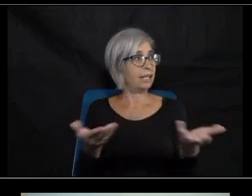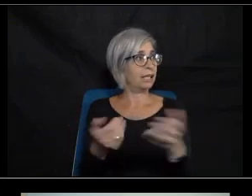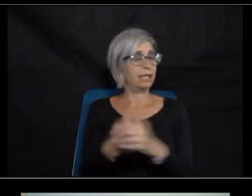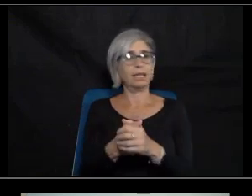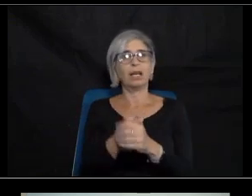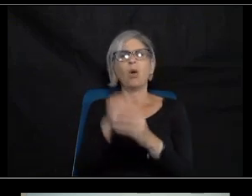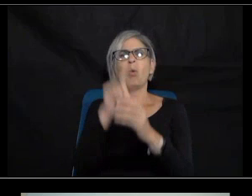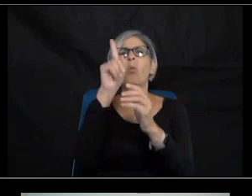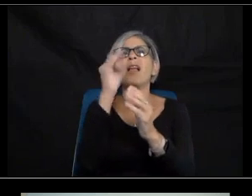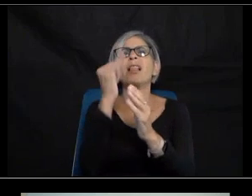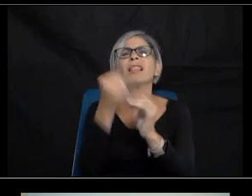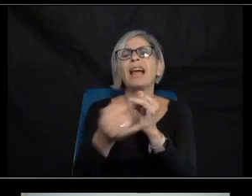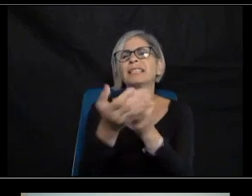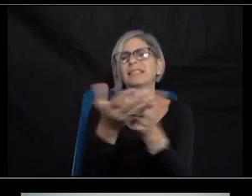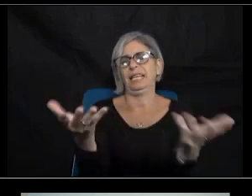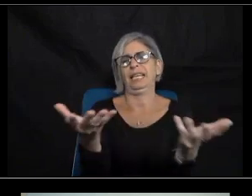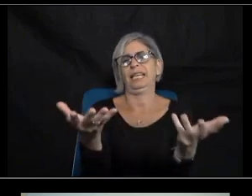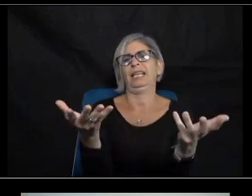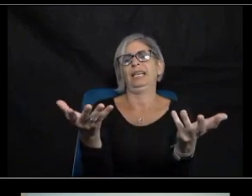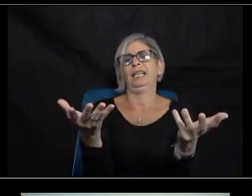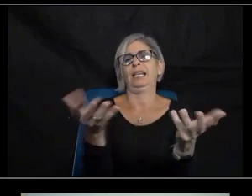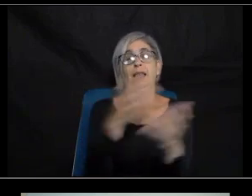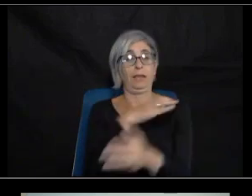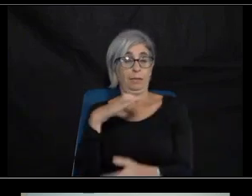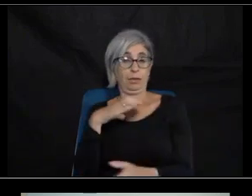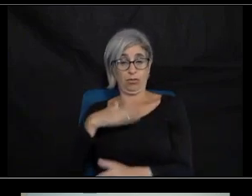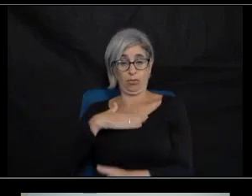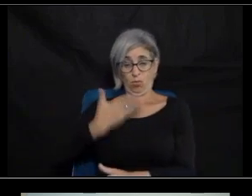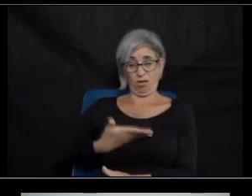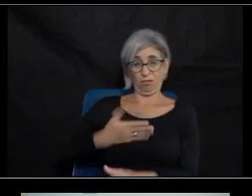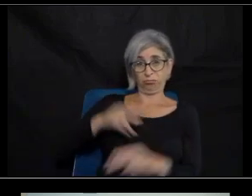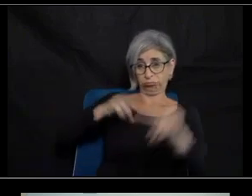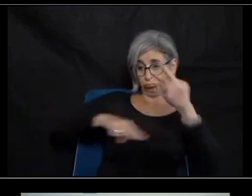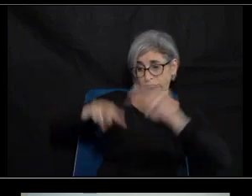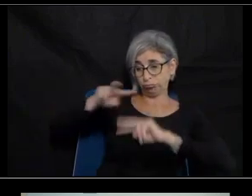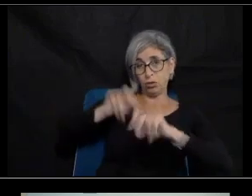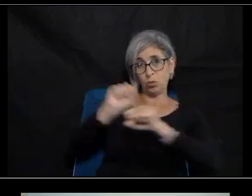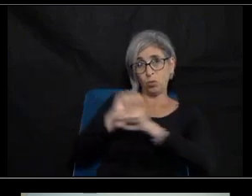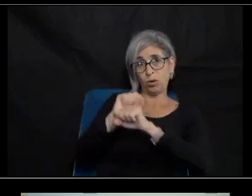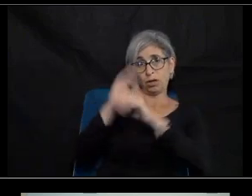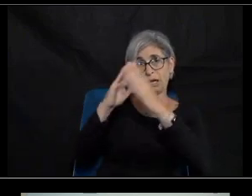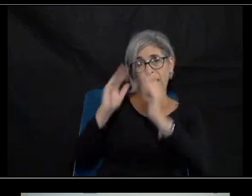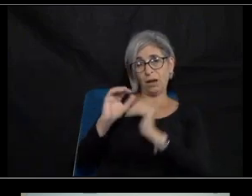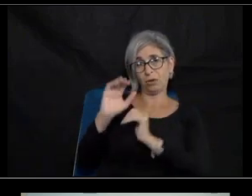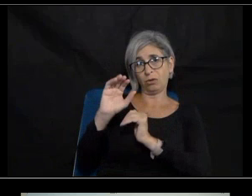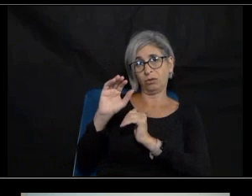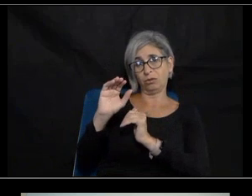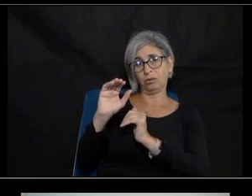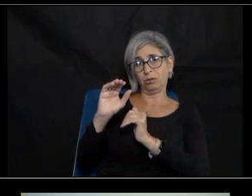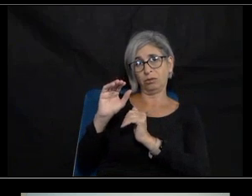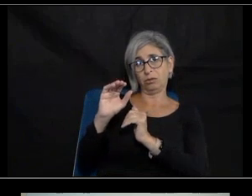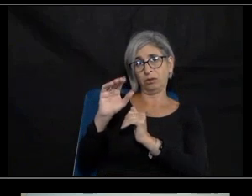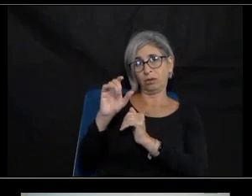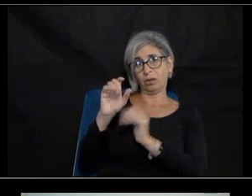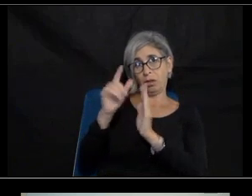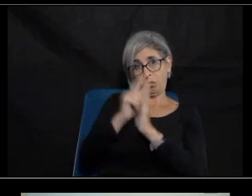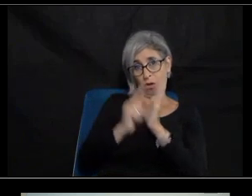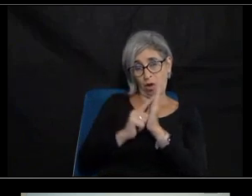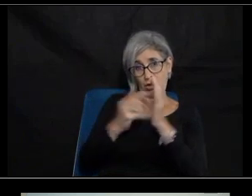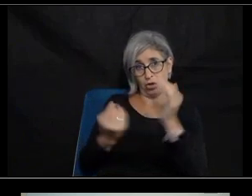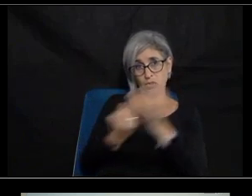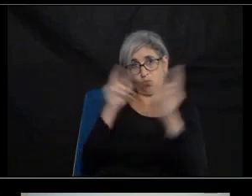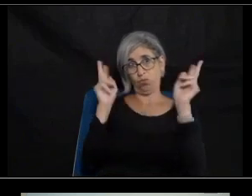The one last thing that I wanted to know, if the commission is willing to look at our workforce housing ordinance, subject to the new norms